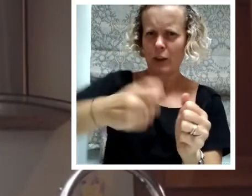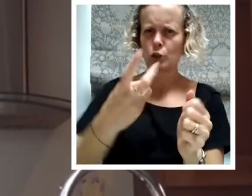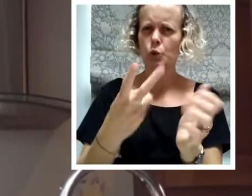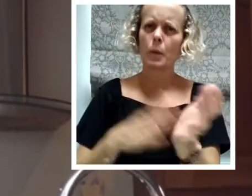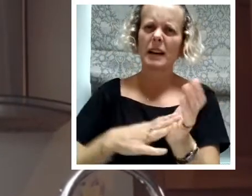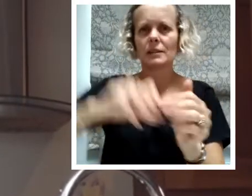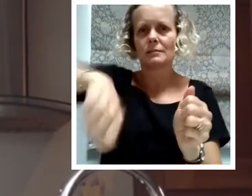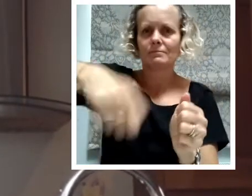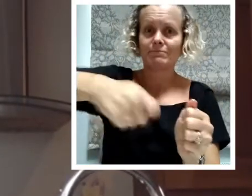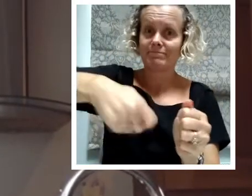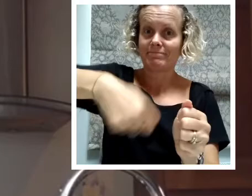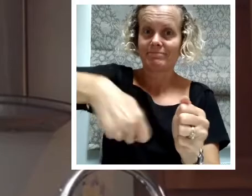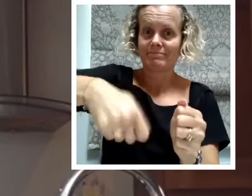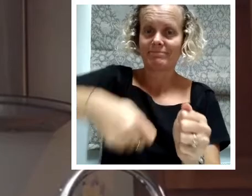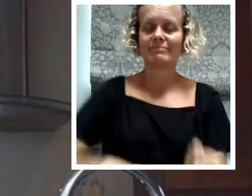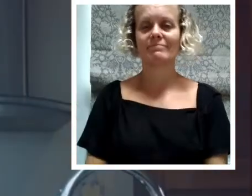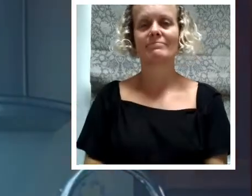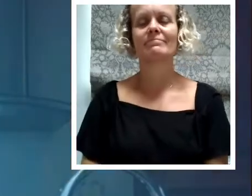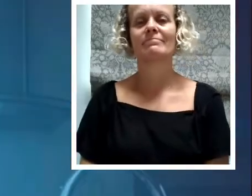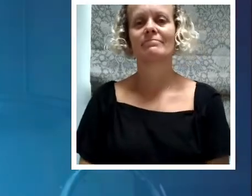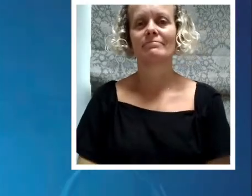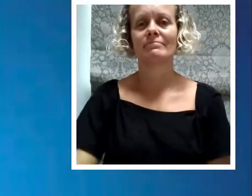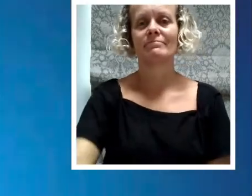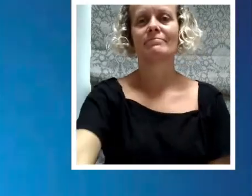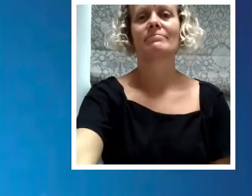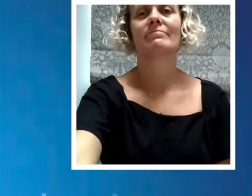good couple of minutes.